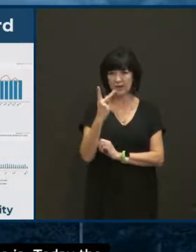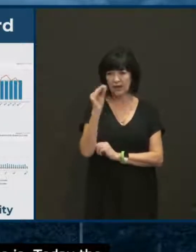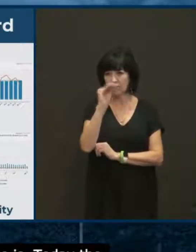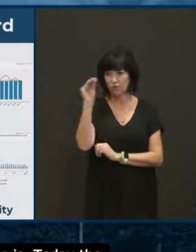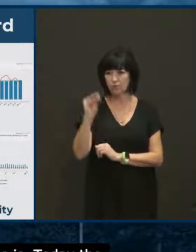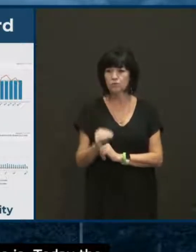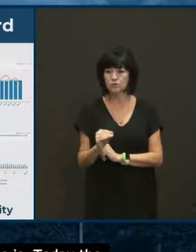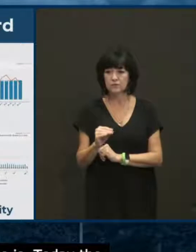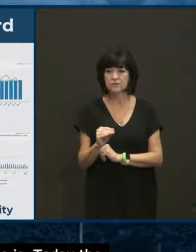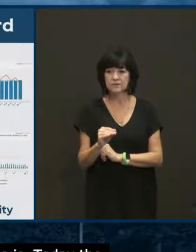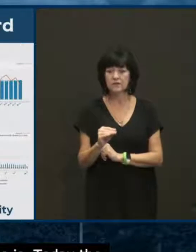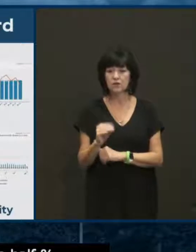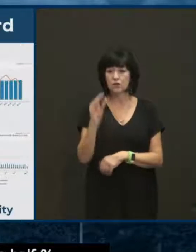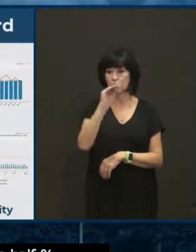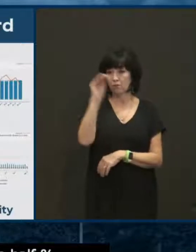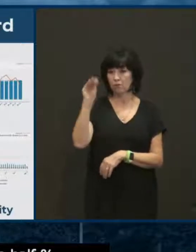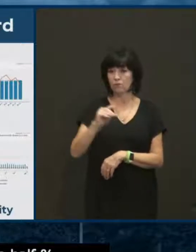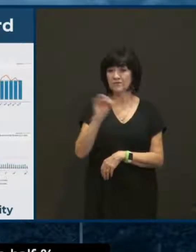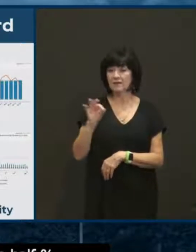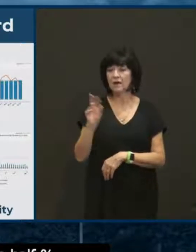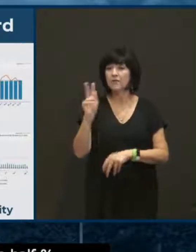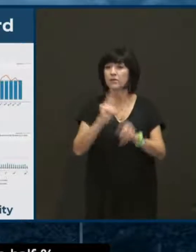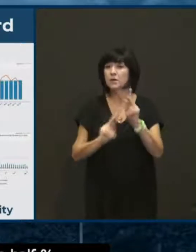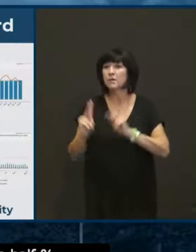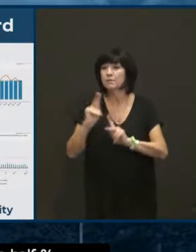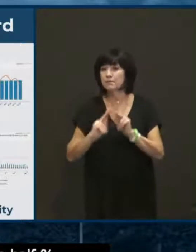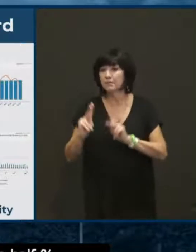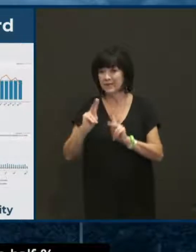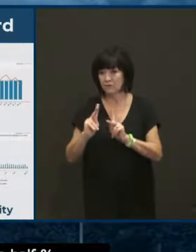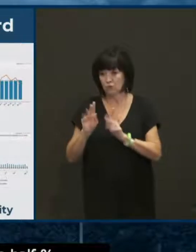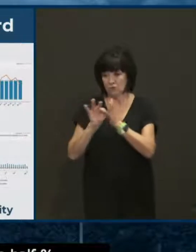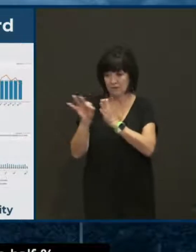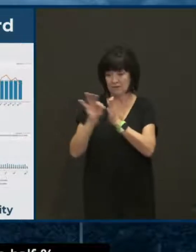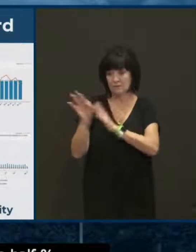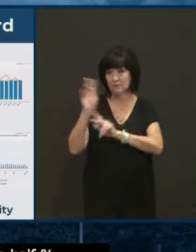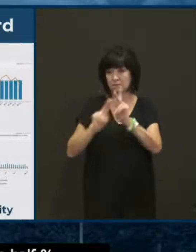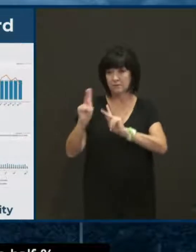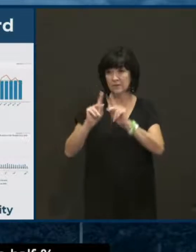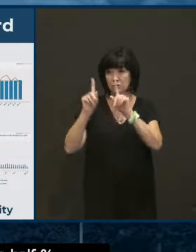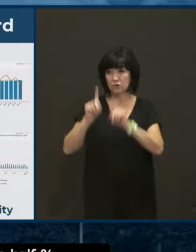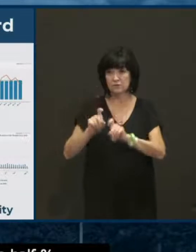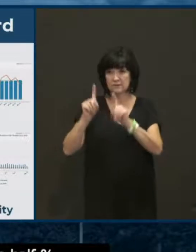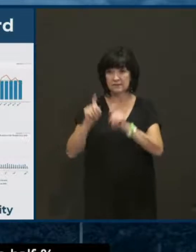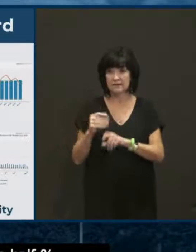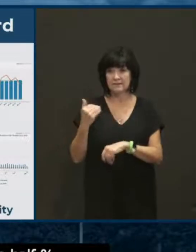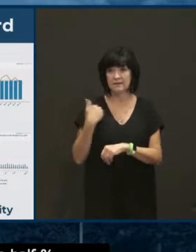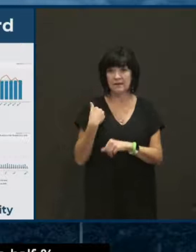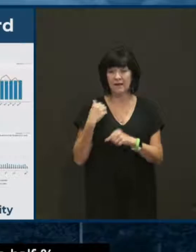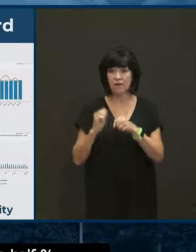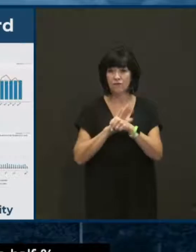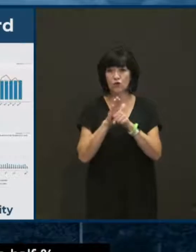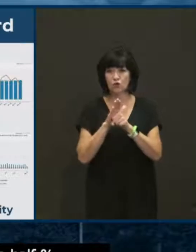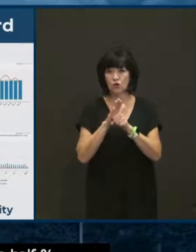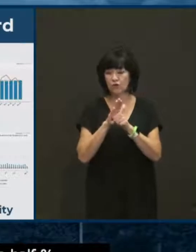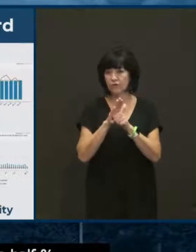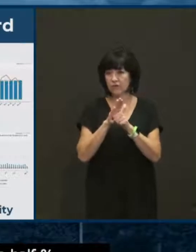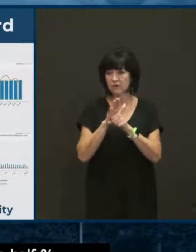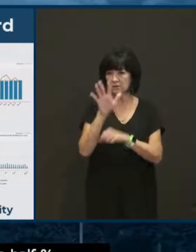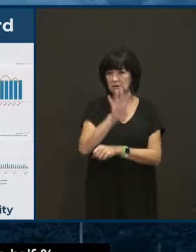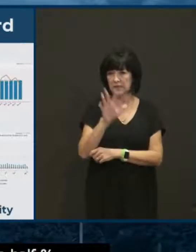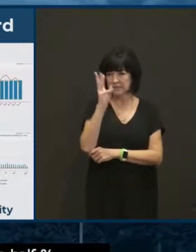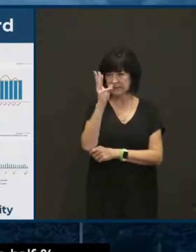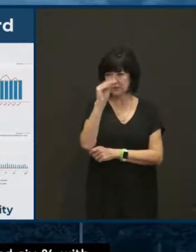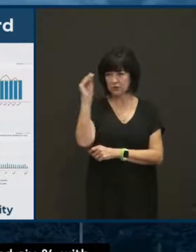the percentage of persons testing positive is just above, I think around 6%, with the average being 5%.